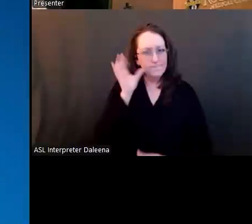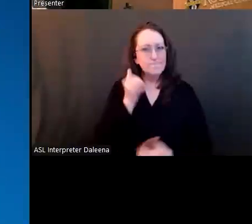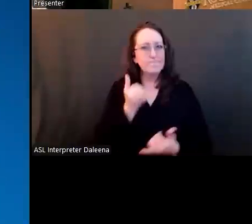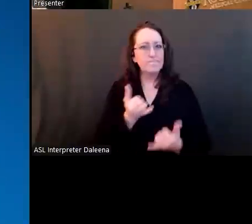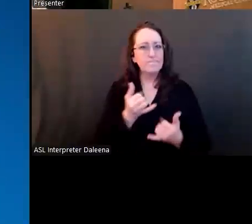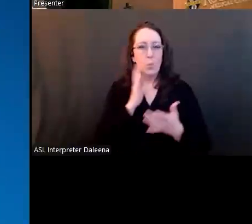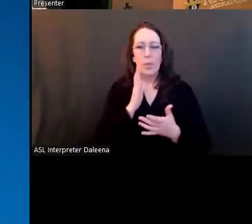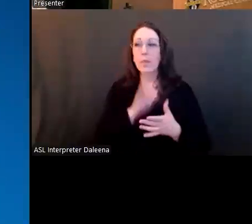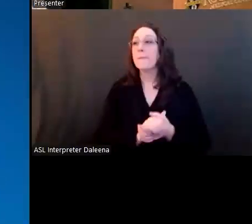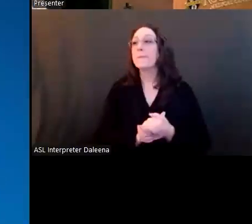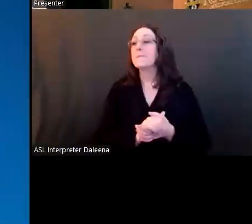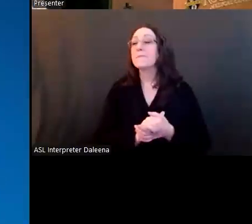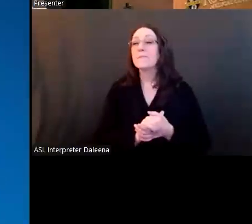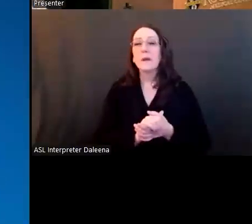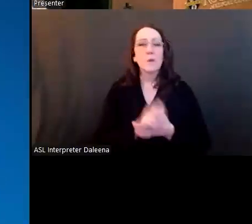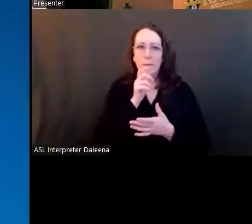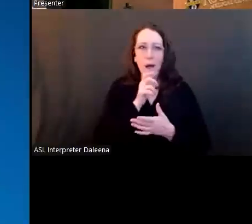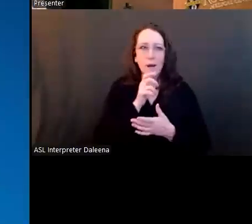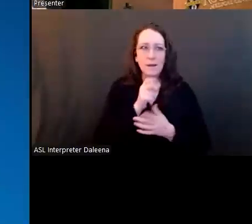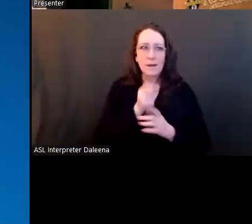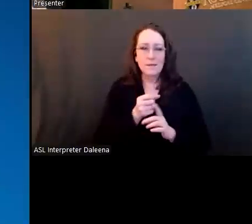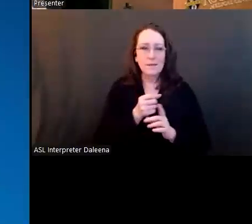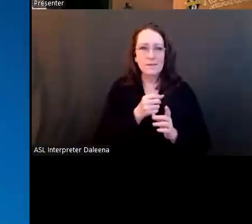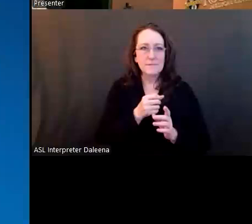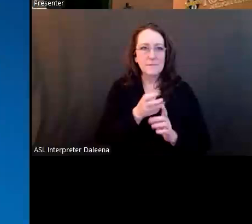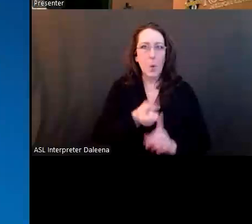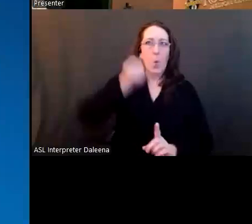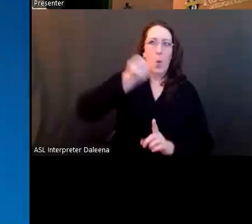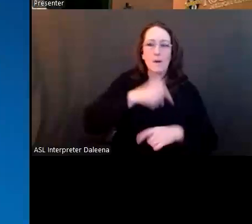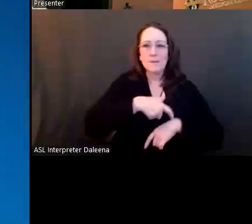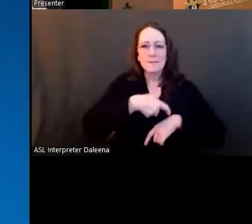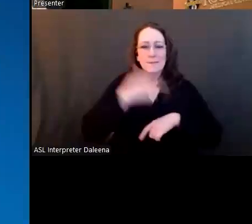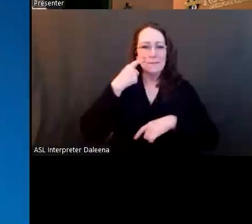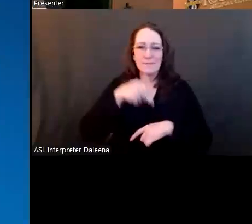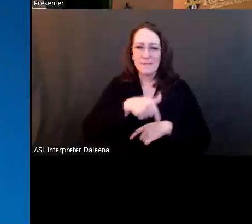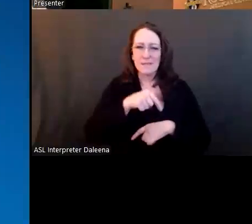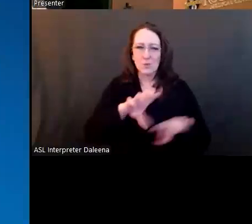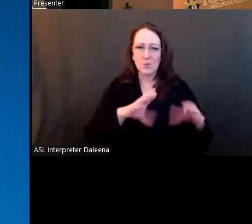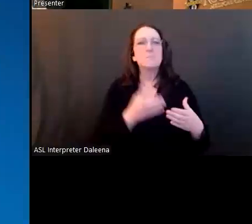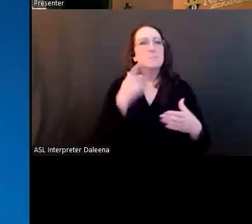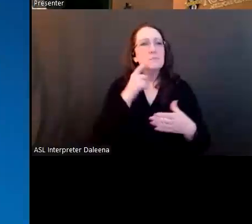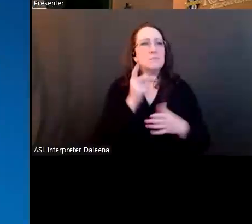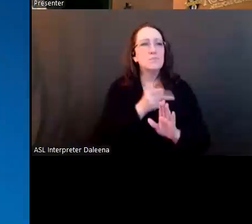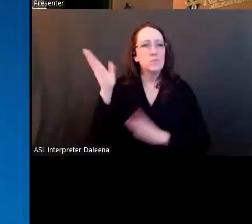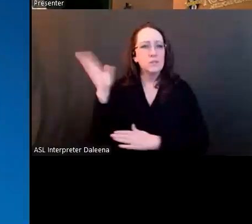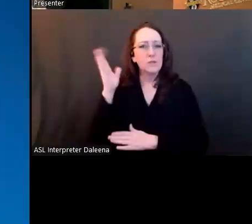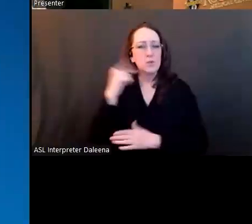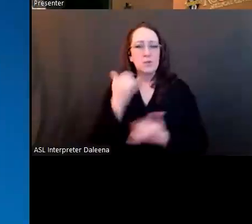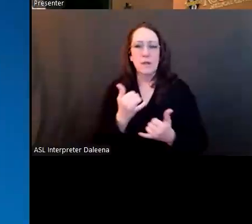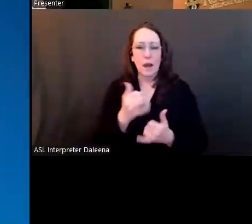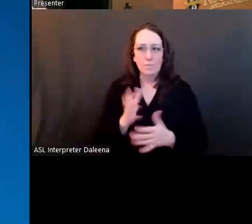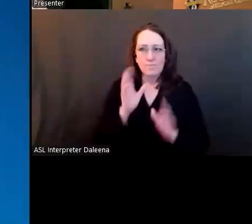take any more time from this great group of presenters here, and I look forward to hearing it myself. So please.